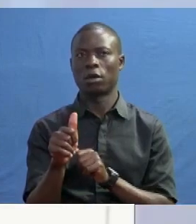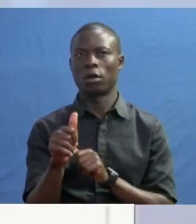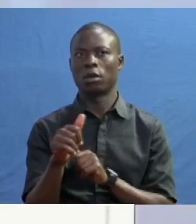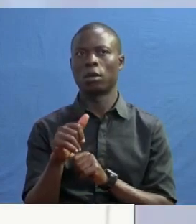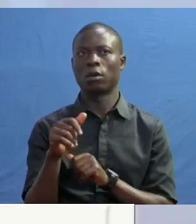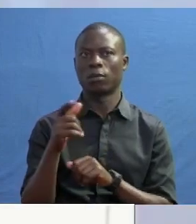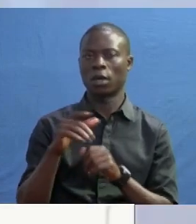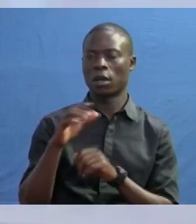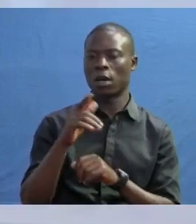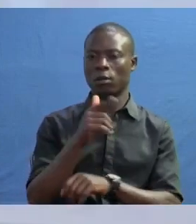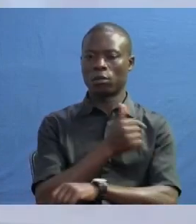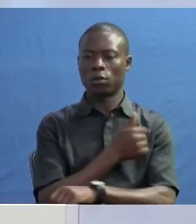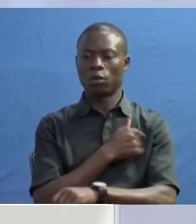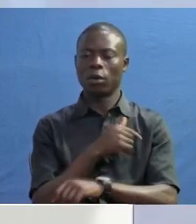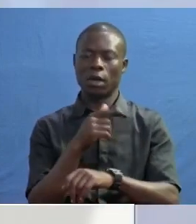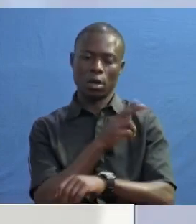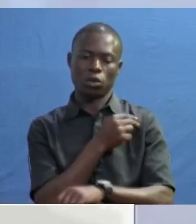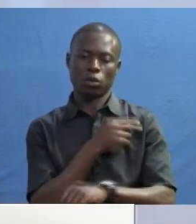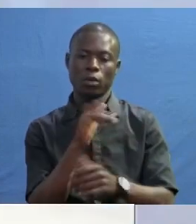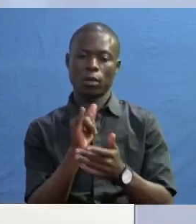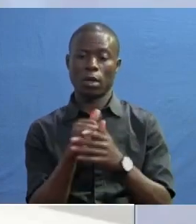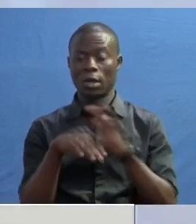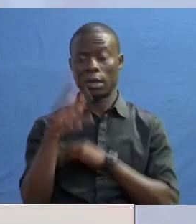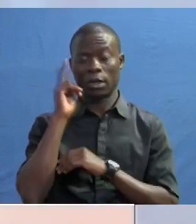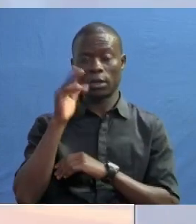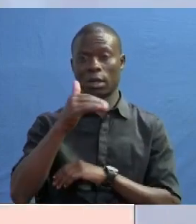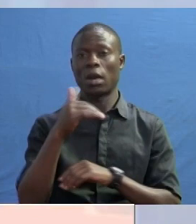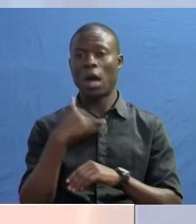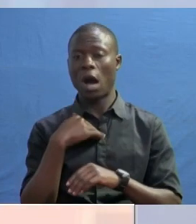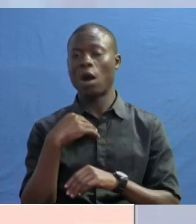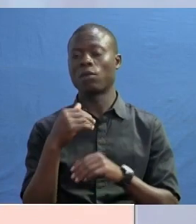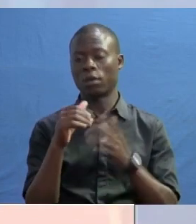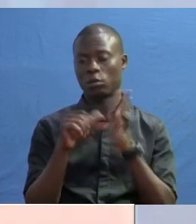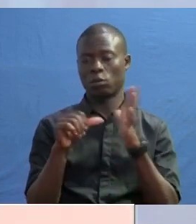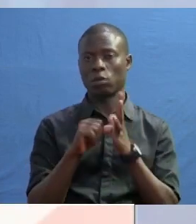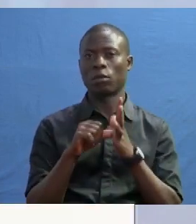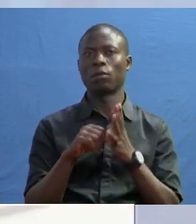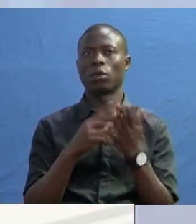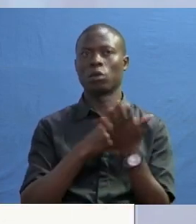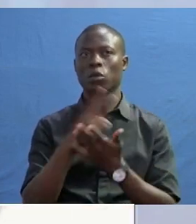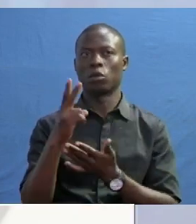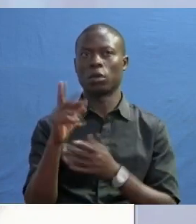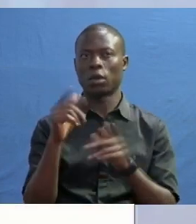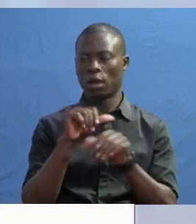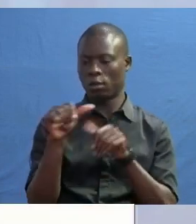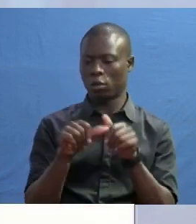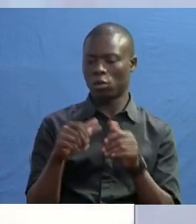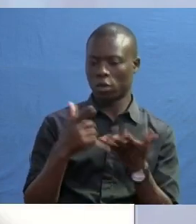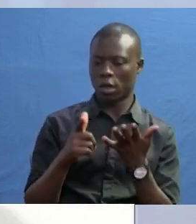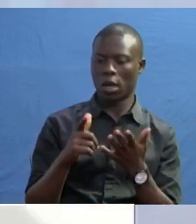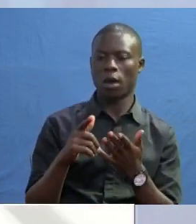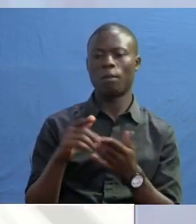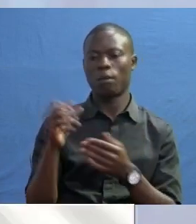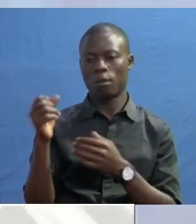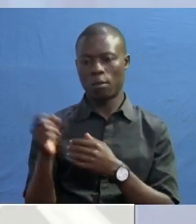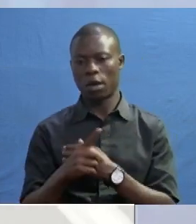Clinical interns in Kisii County have issued a two-week strike notice to compel their employers to address their allowance